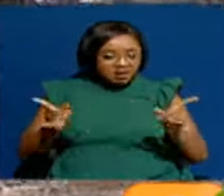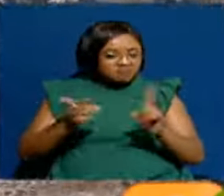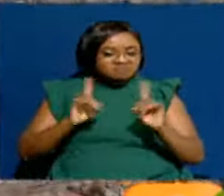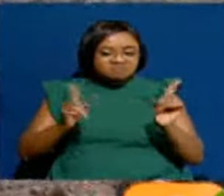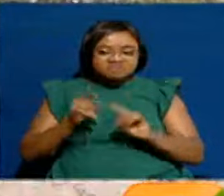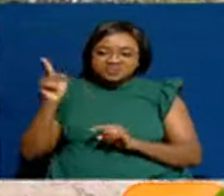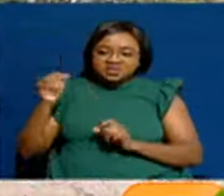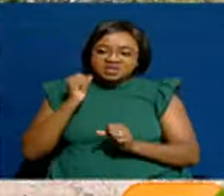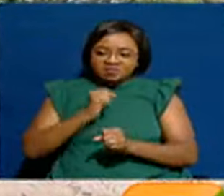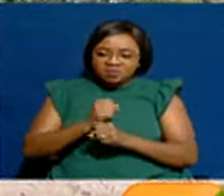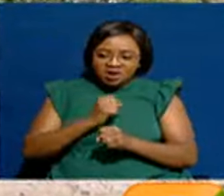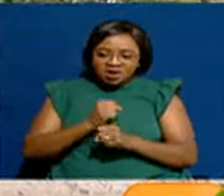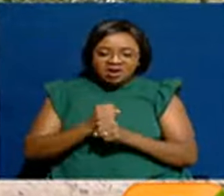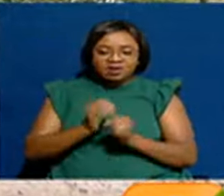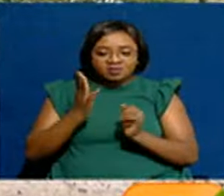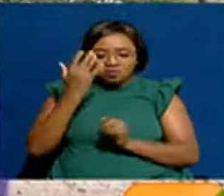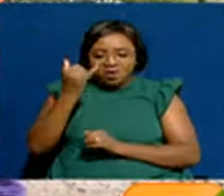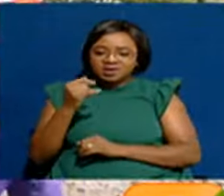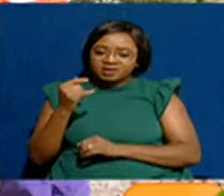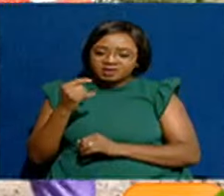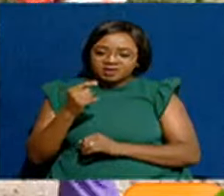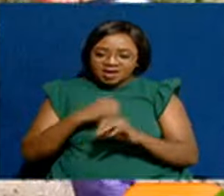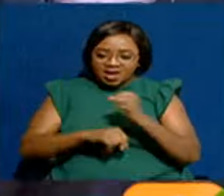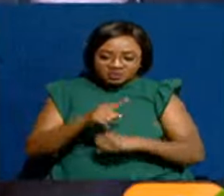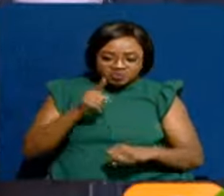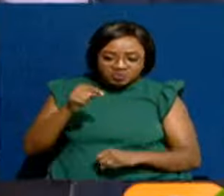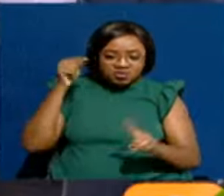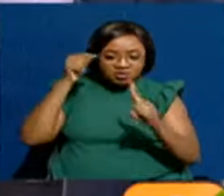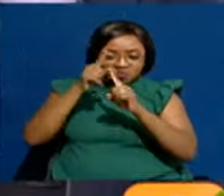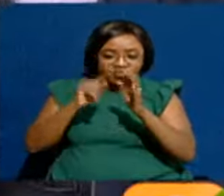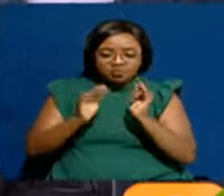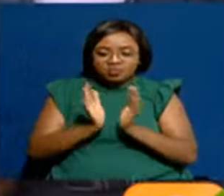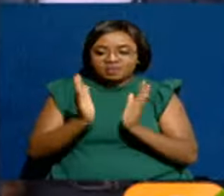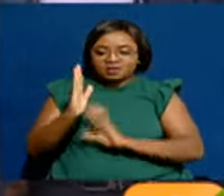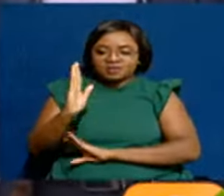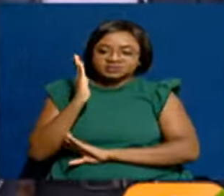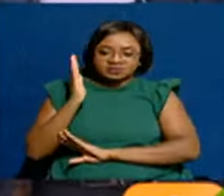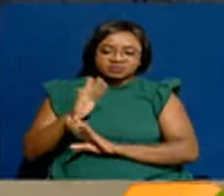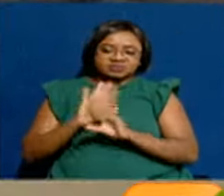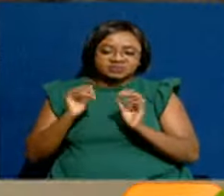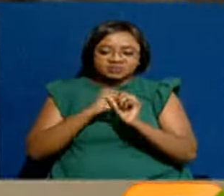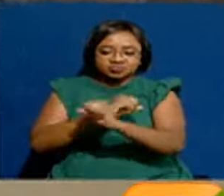solely influenced by public security and safety concerns.